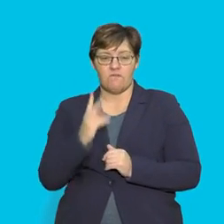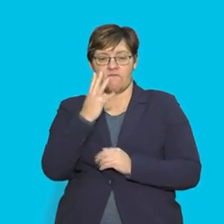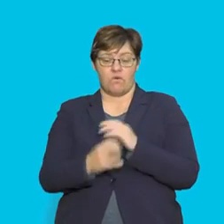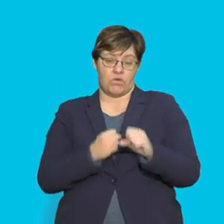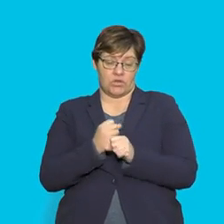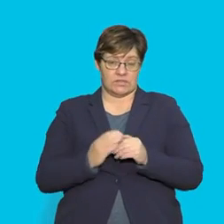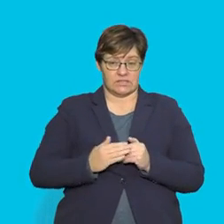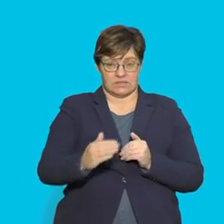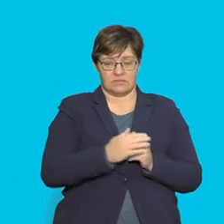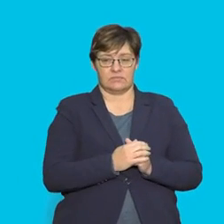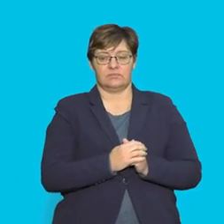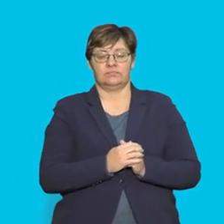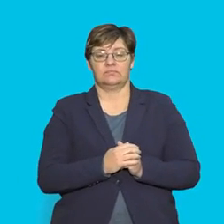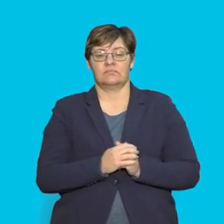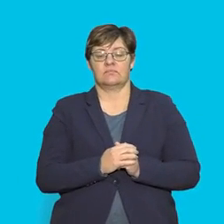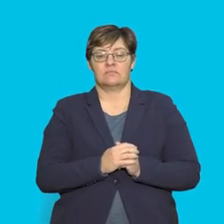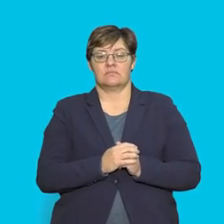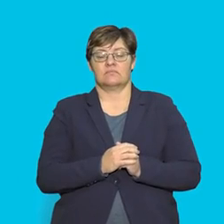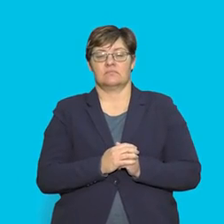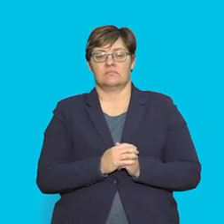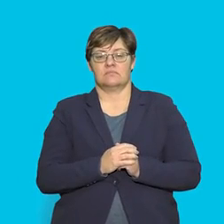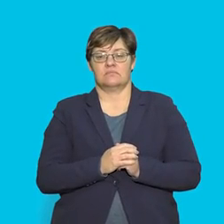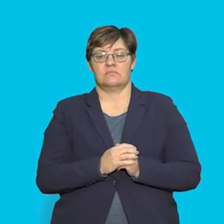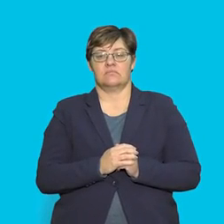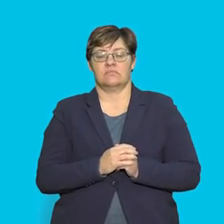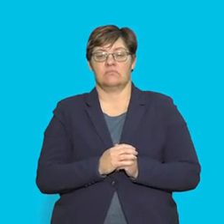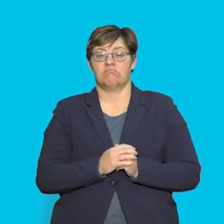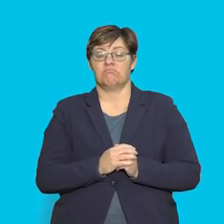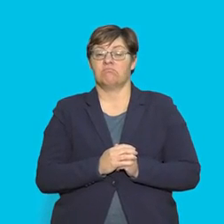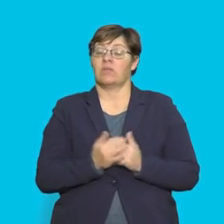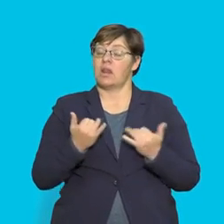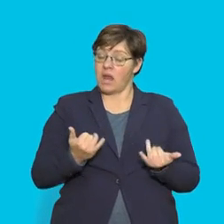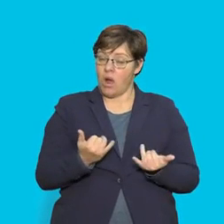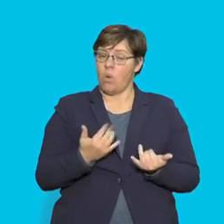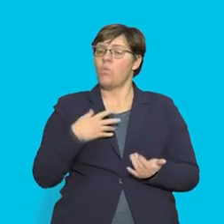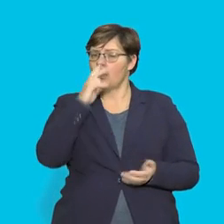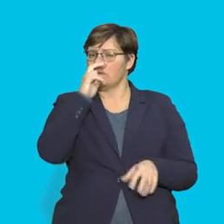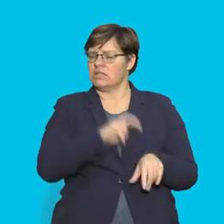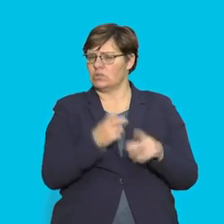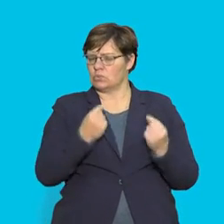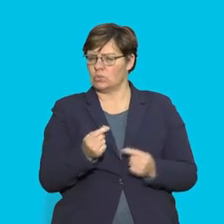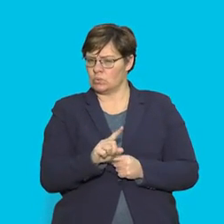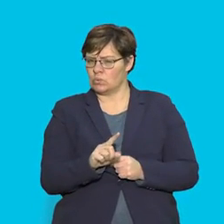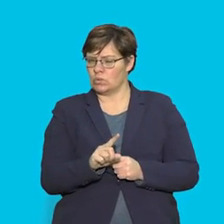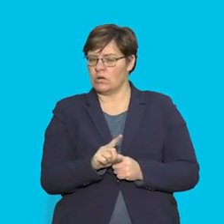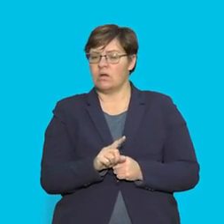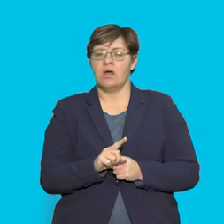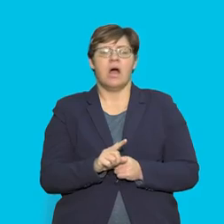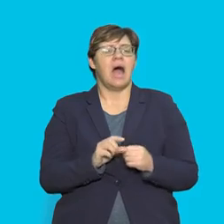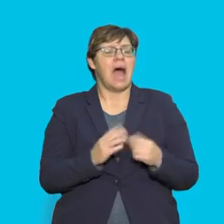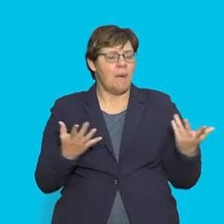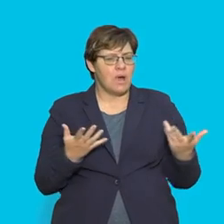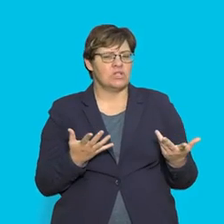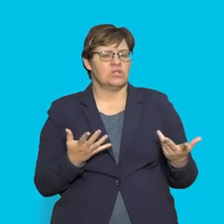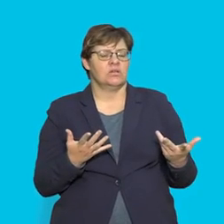a quarterly basis for a period of 4 years. Now, what I want you to do, or what we are required to do,